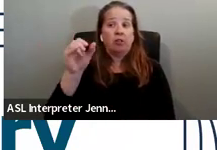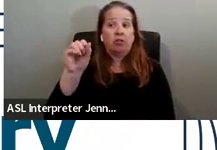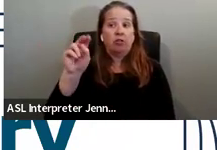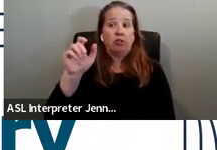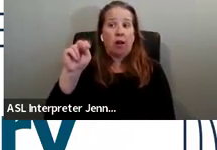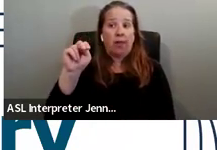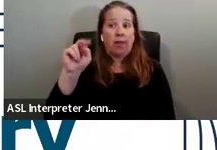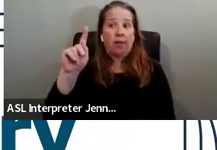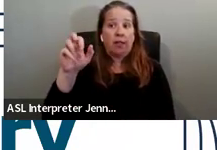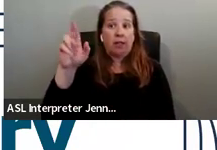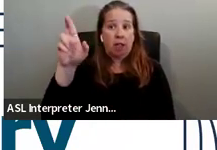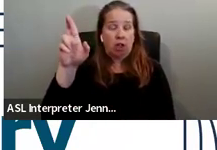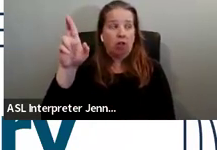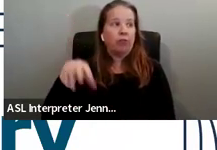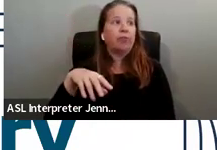little bit more about